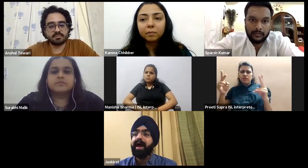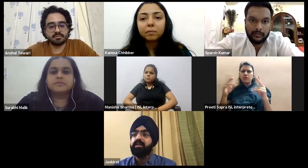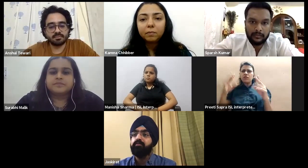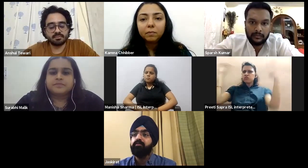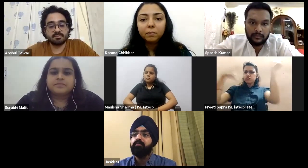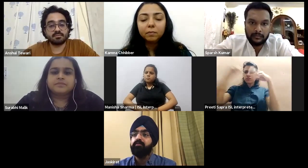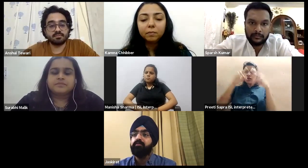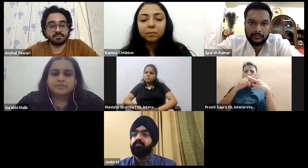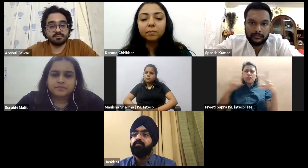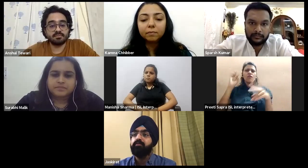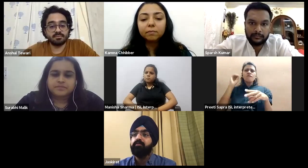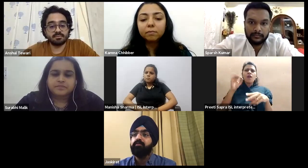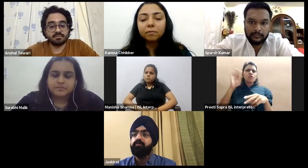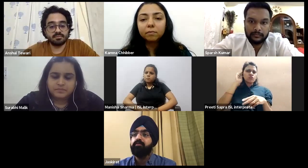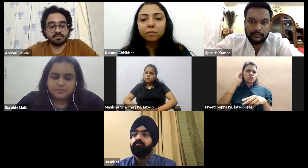from active